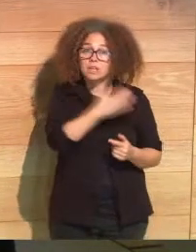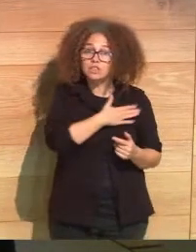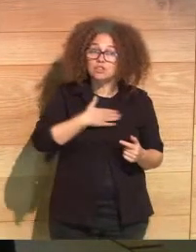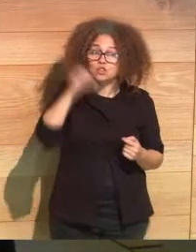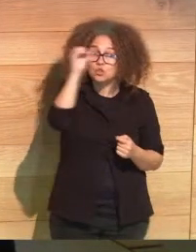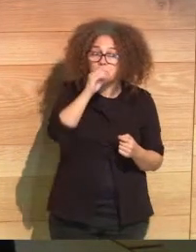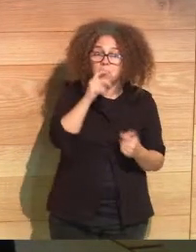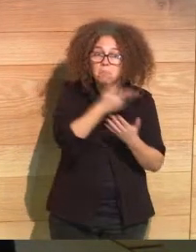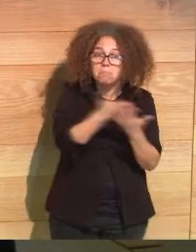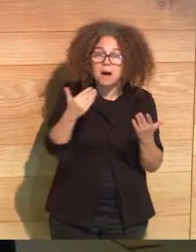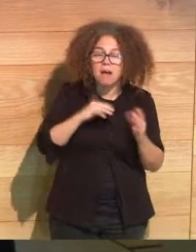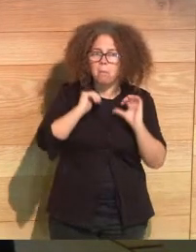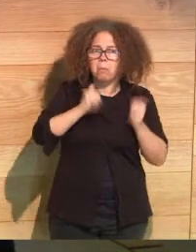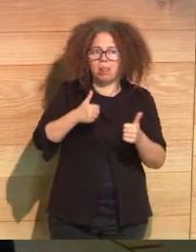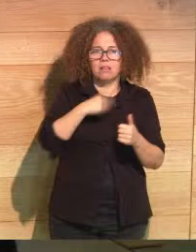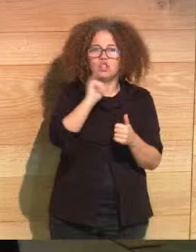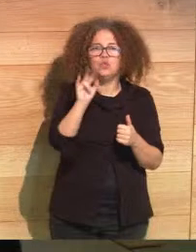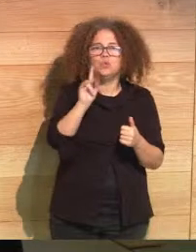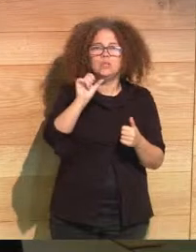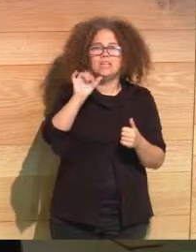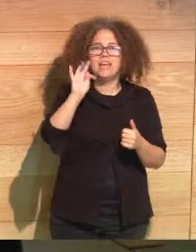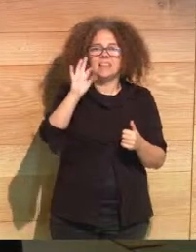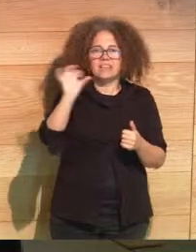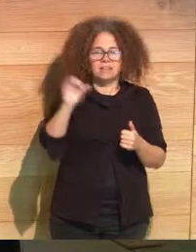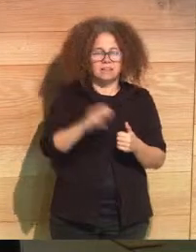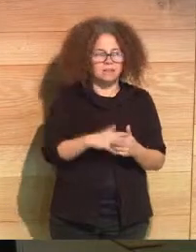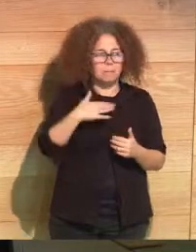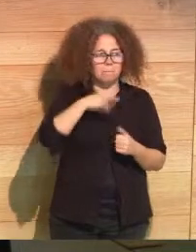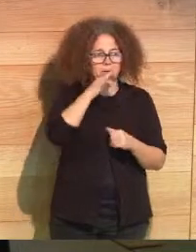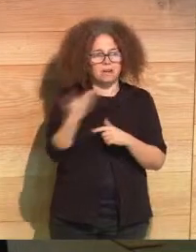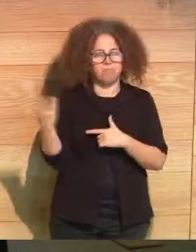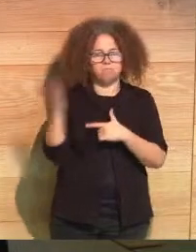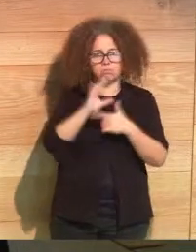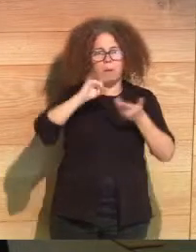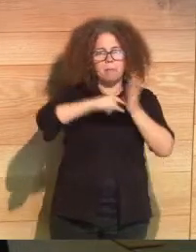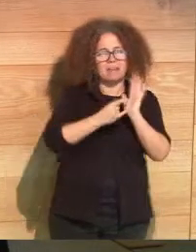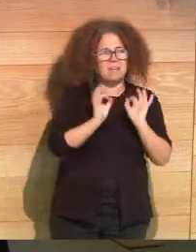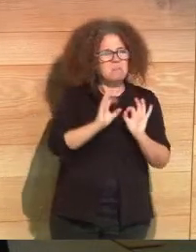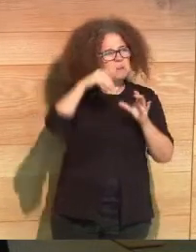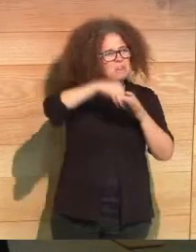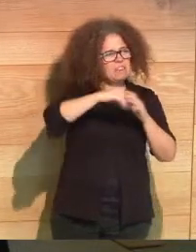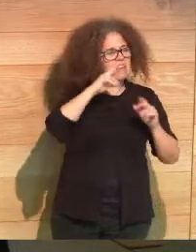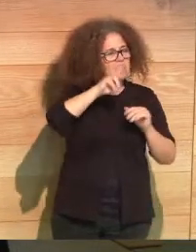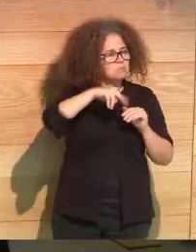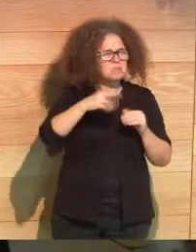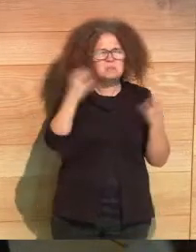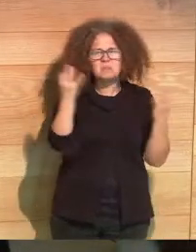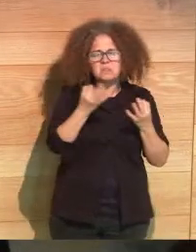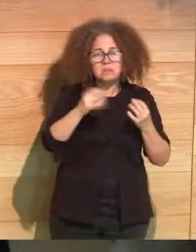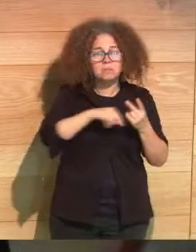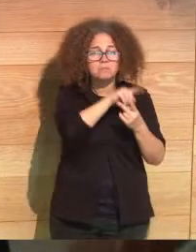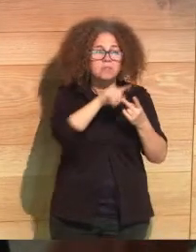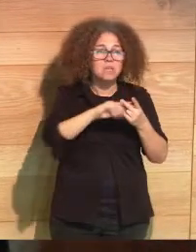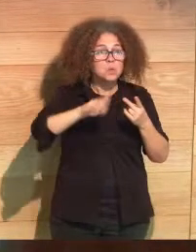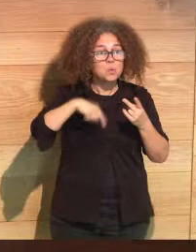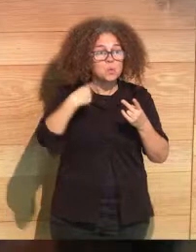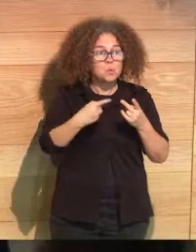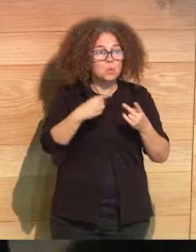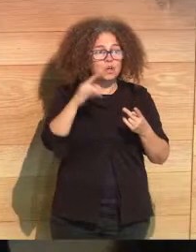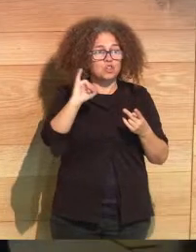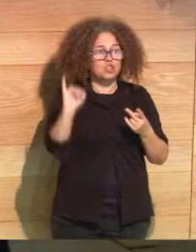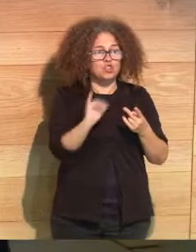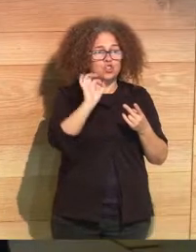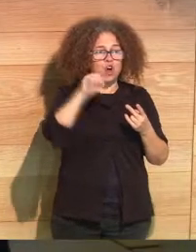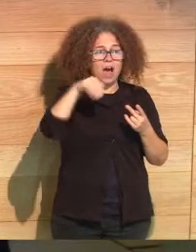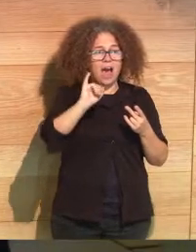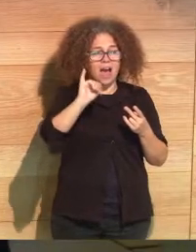being here. If you want, we would like to start with Juliet, that will explain the general aspects of the exhibition, and we will